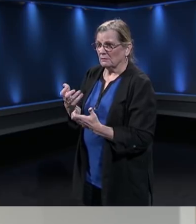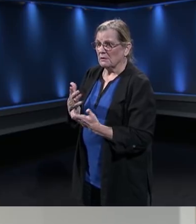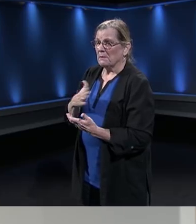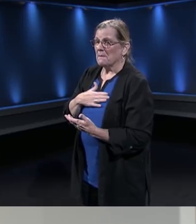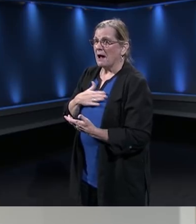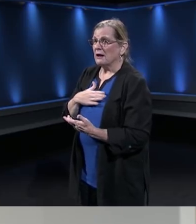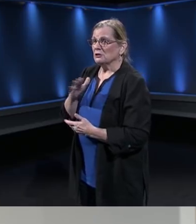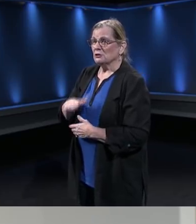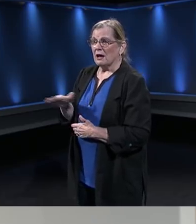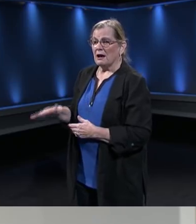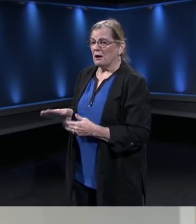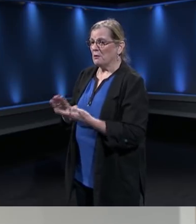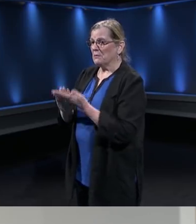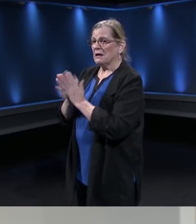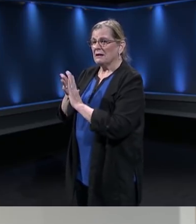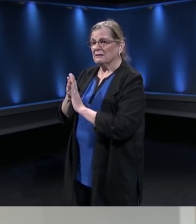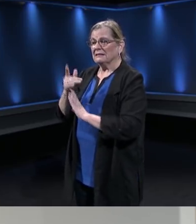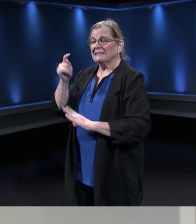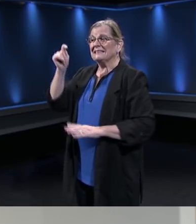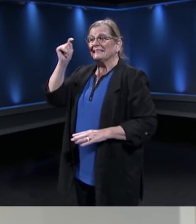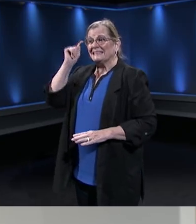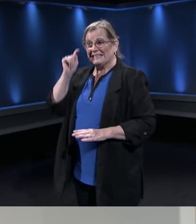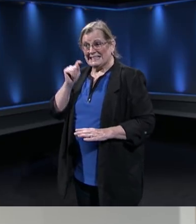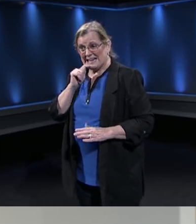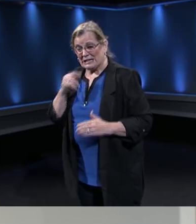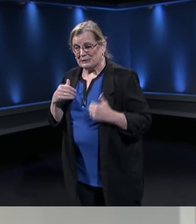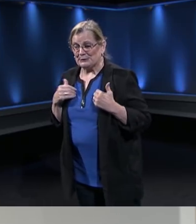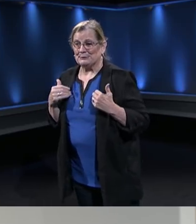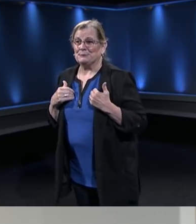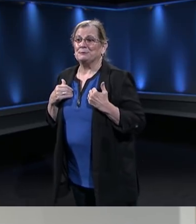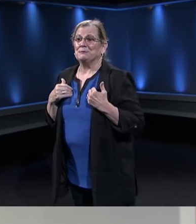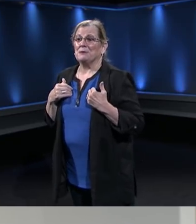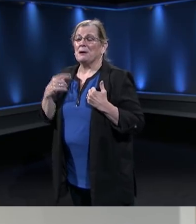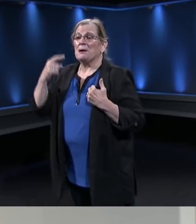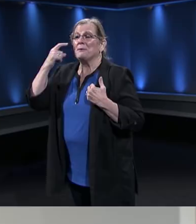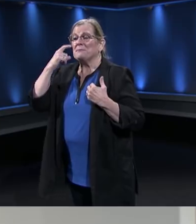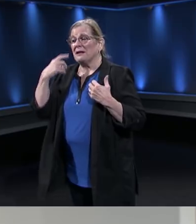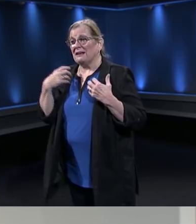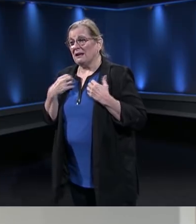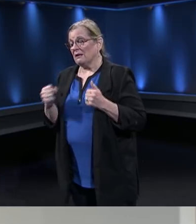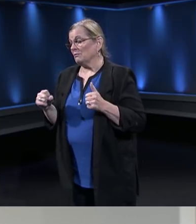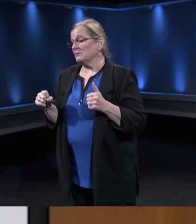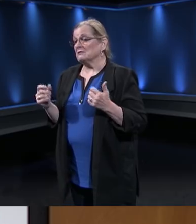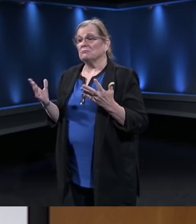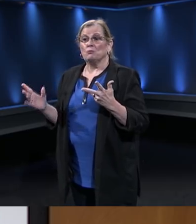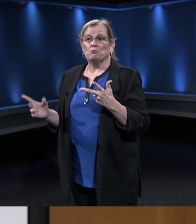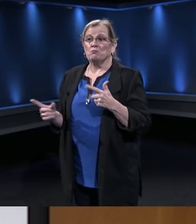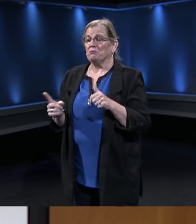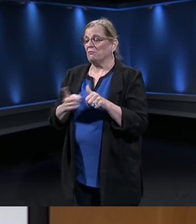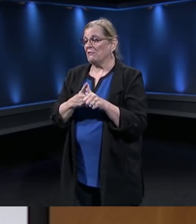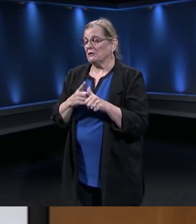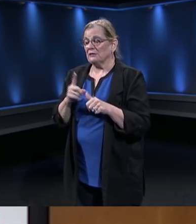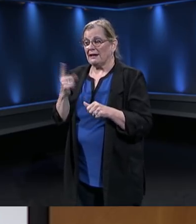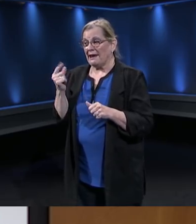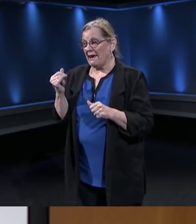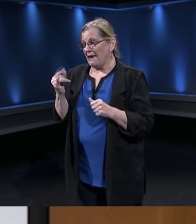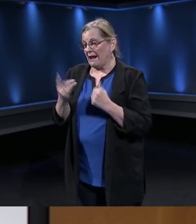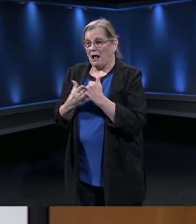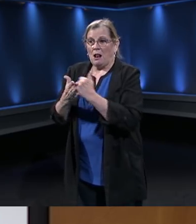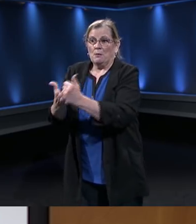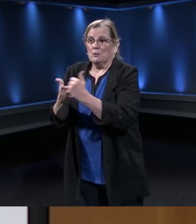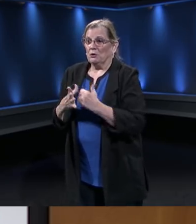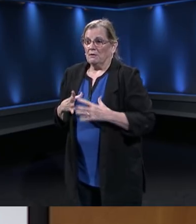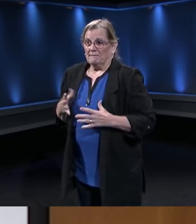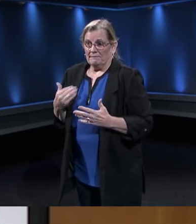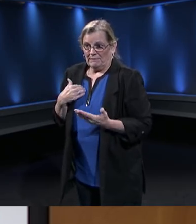a teenager or a teen mental health first aid helper? That's going to be a good question as well.